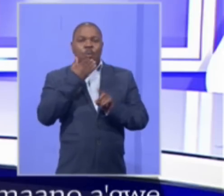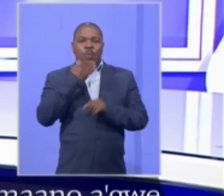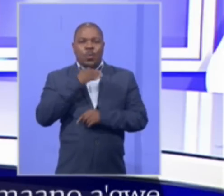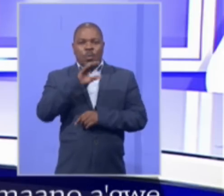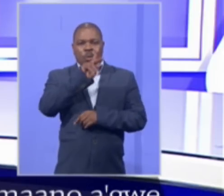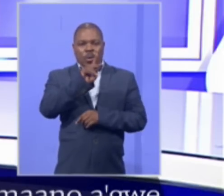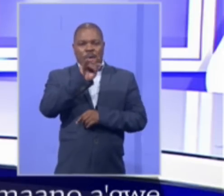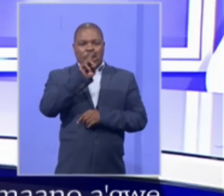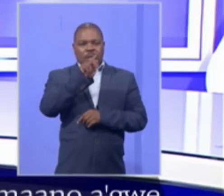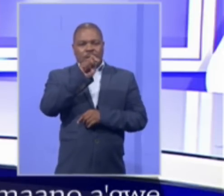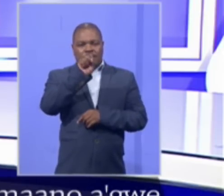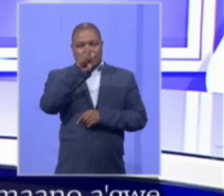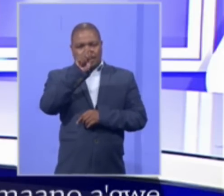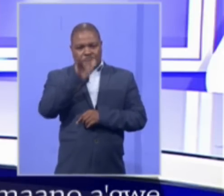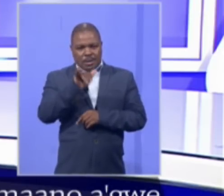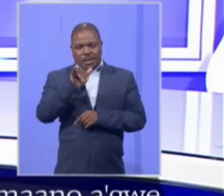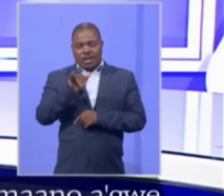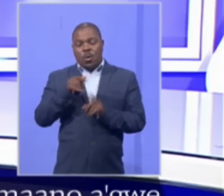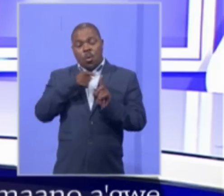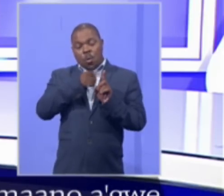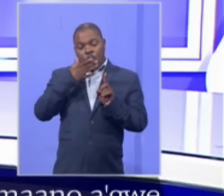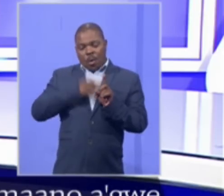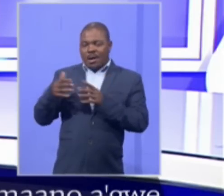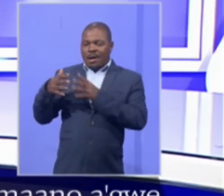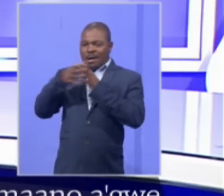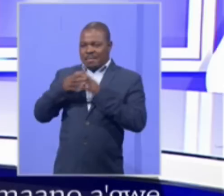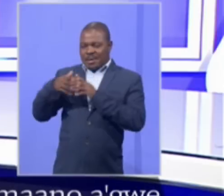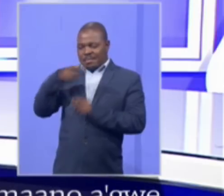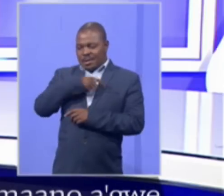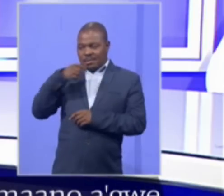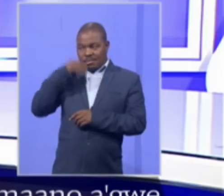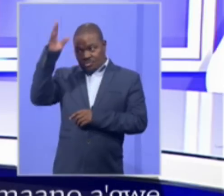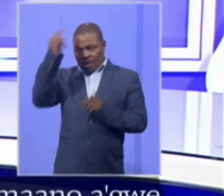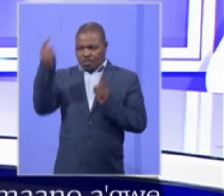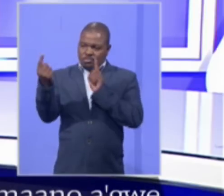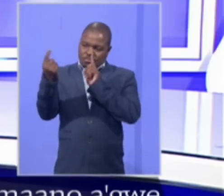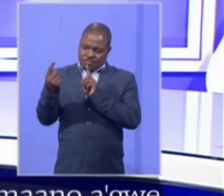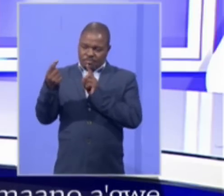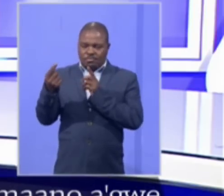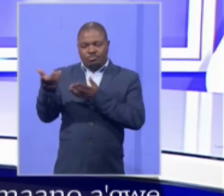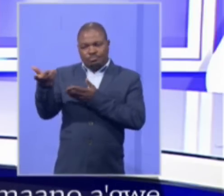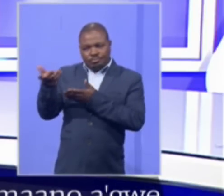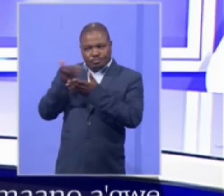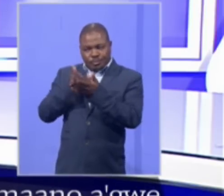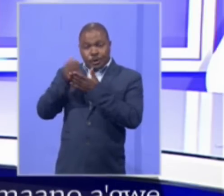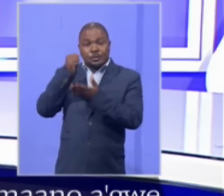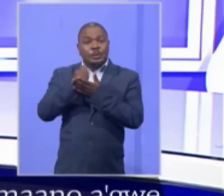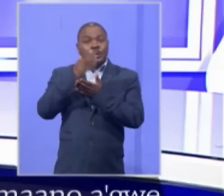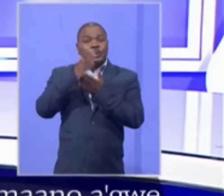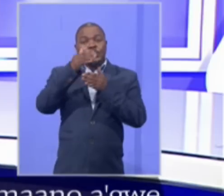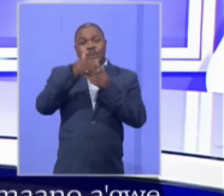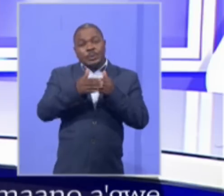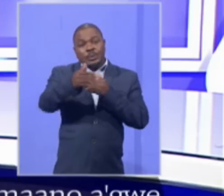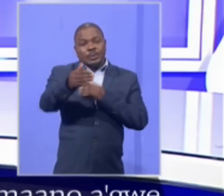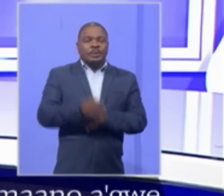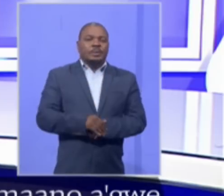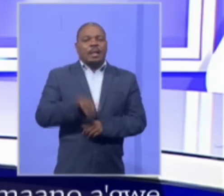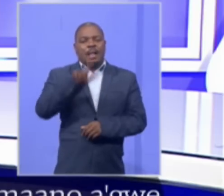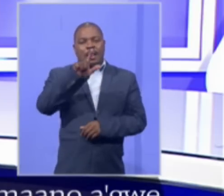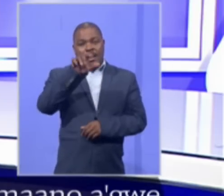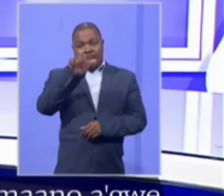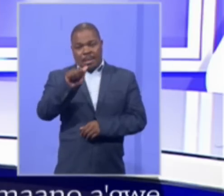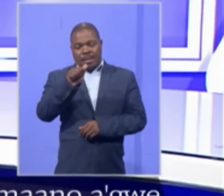nyaka go dula fase le mopresidente wa United States Donald Trump go tiišetša gore dipapadi tša di-Olimpiki tša Los